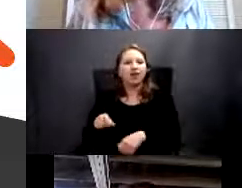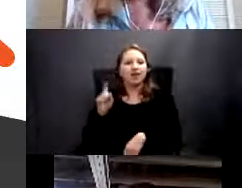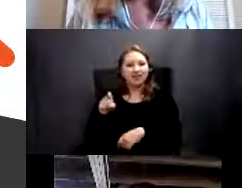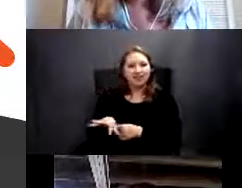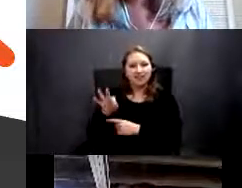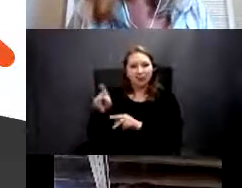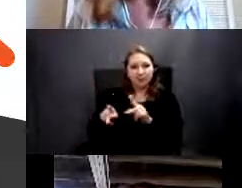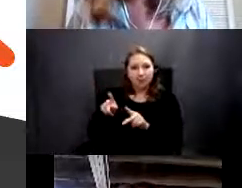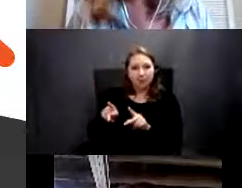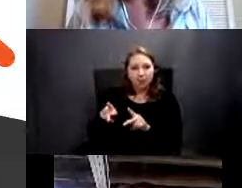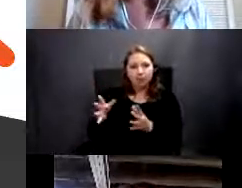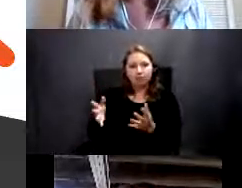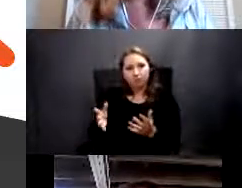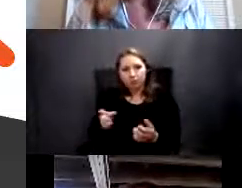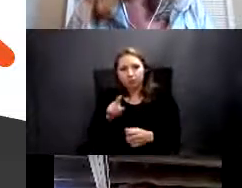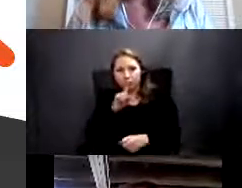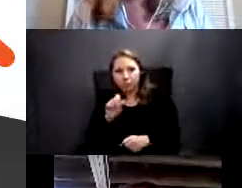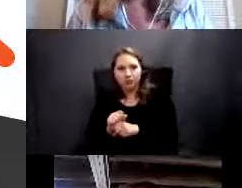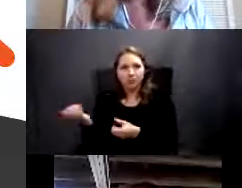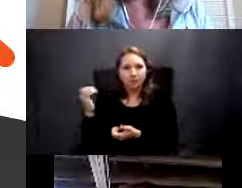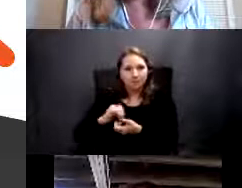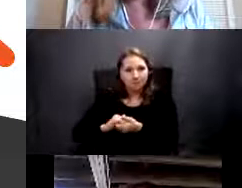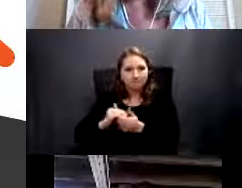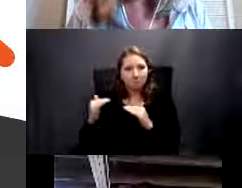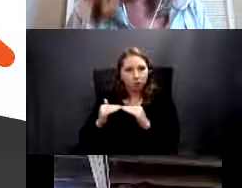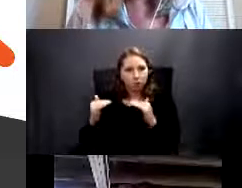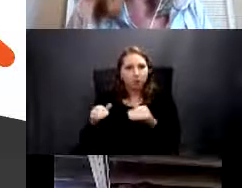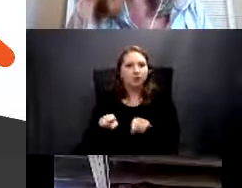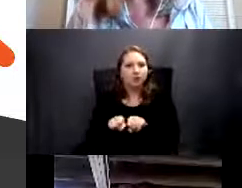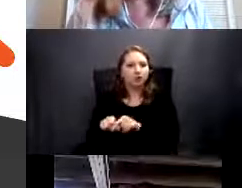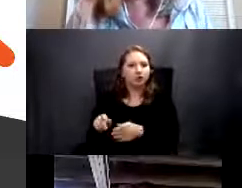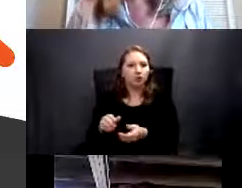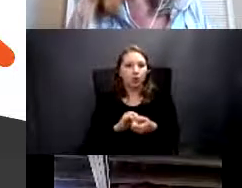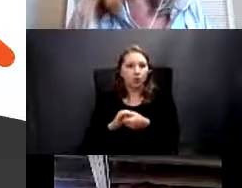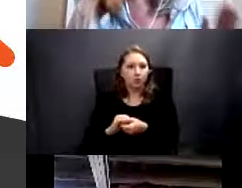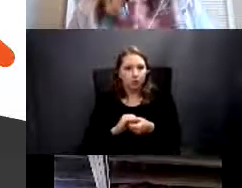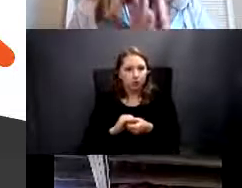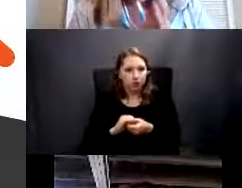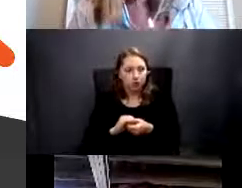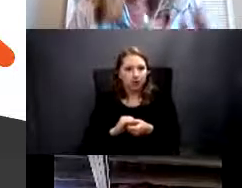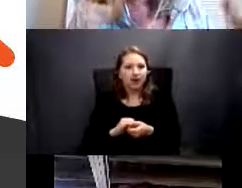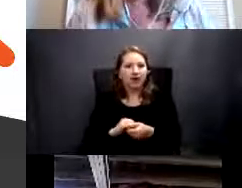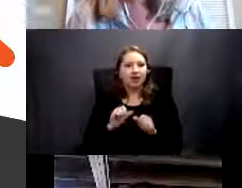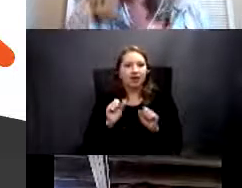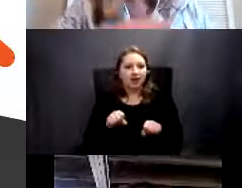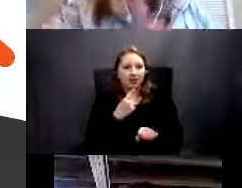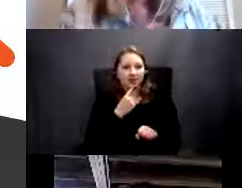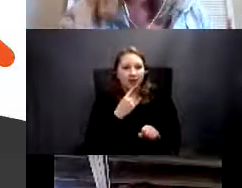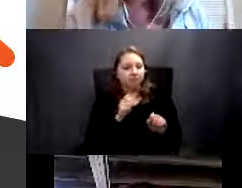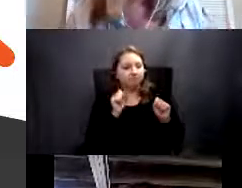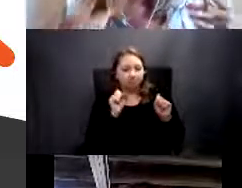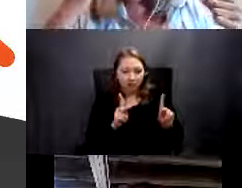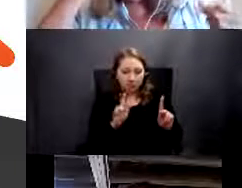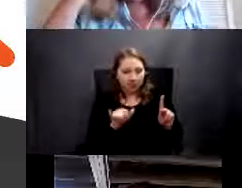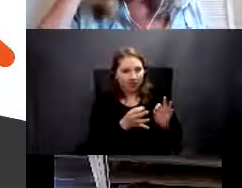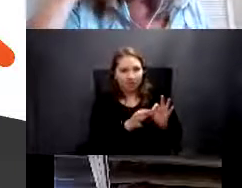want true partnership and collaboration. And being able to say "Geh gesundheit" in the most